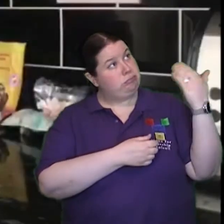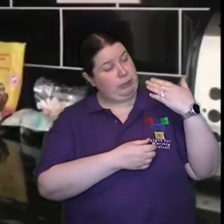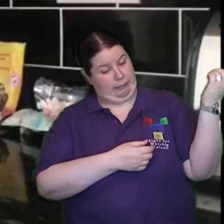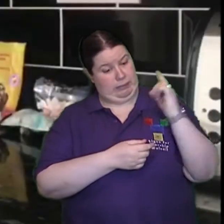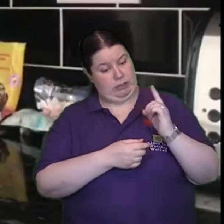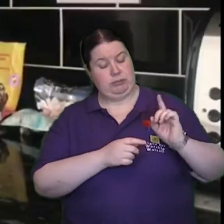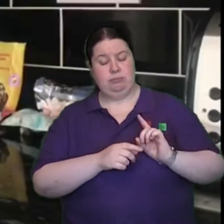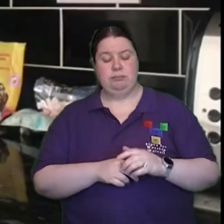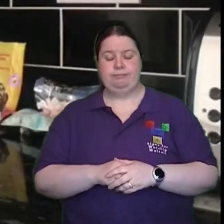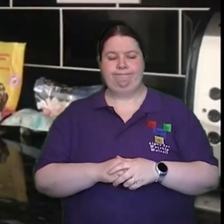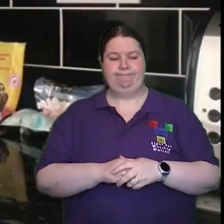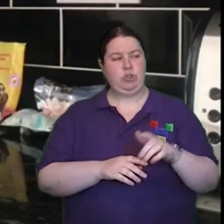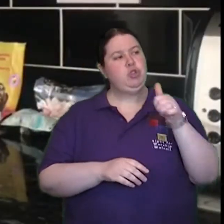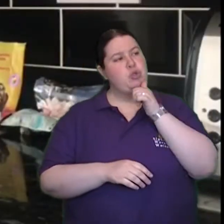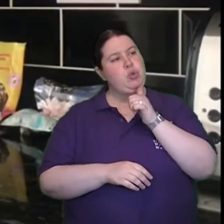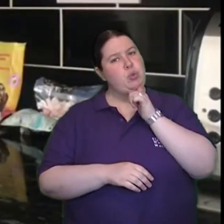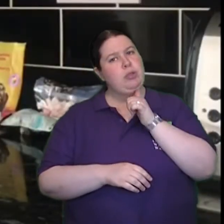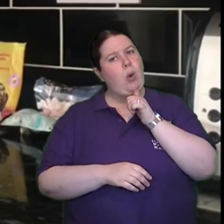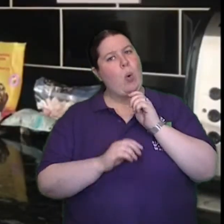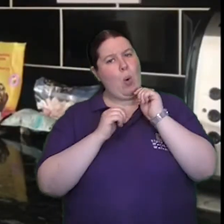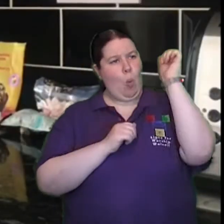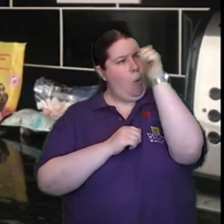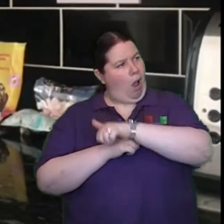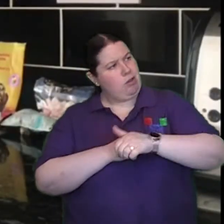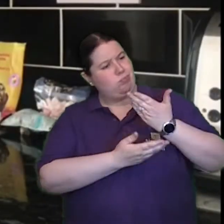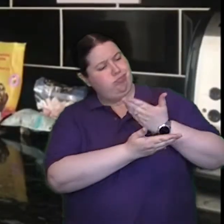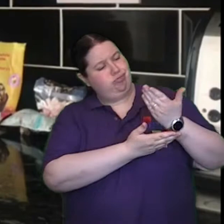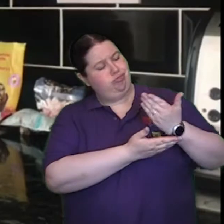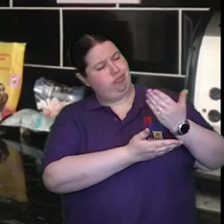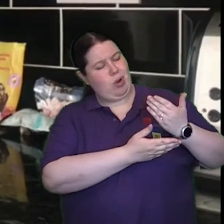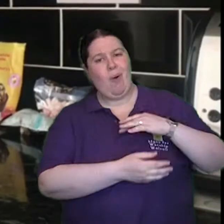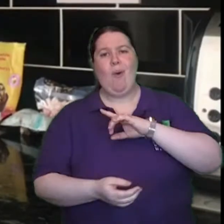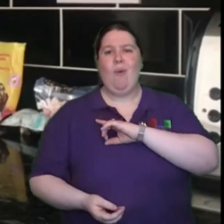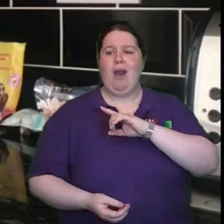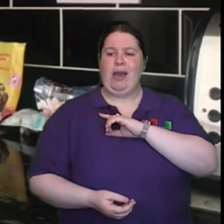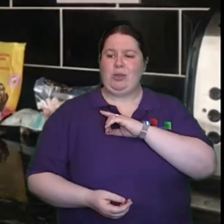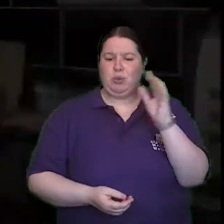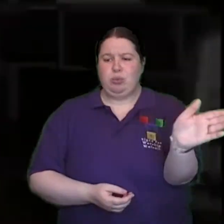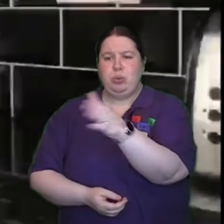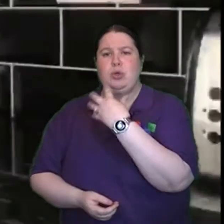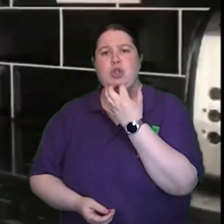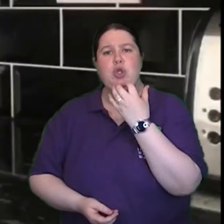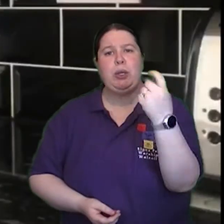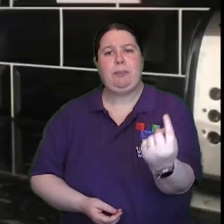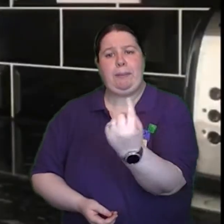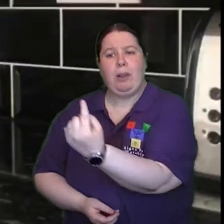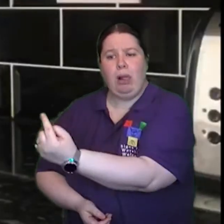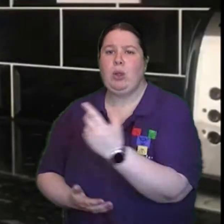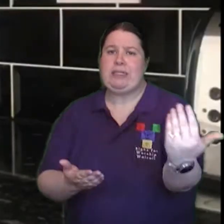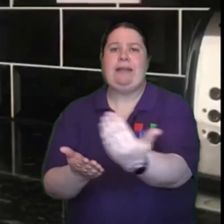Esther used the time to talk to the king and ask for a favour. She wanted to keep all of the Jews